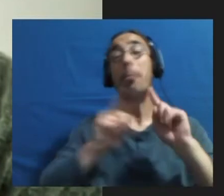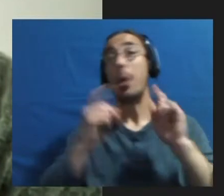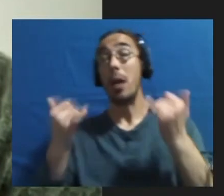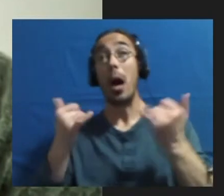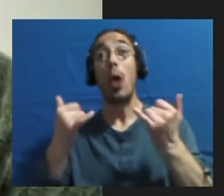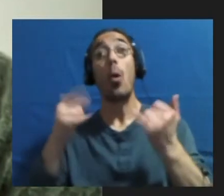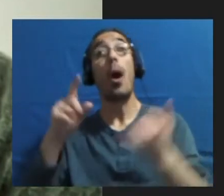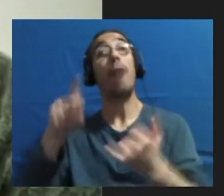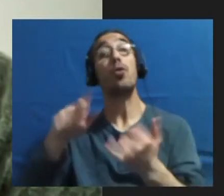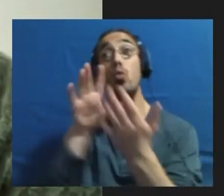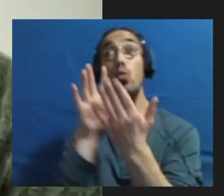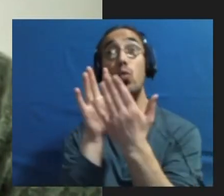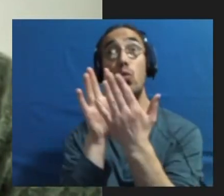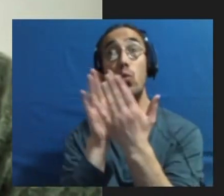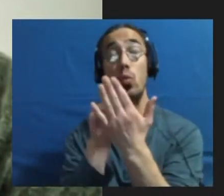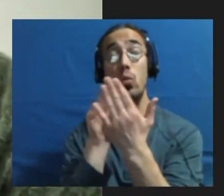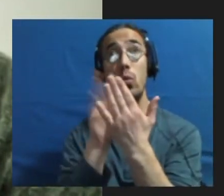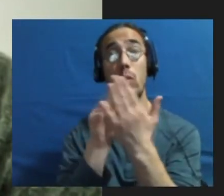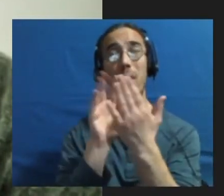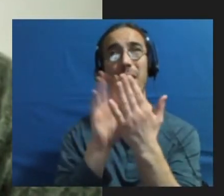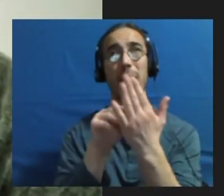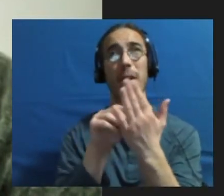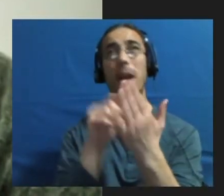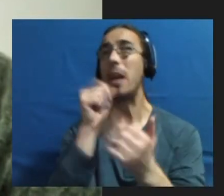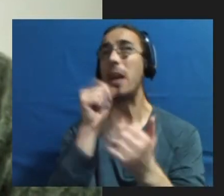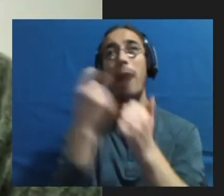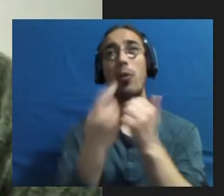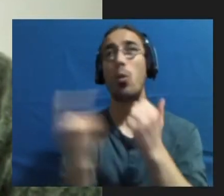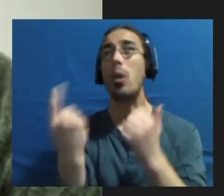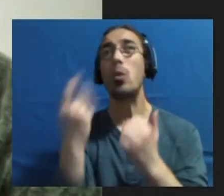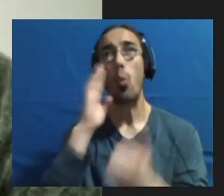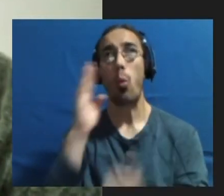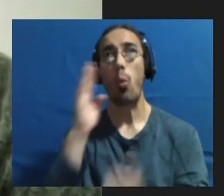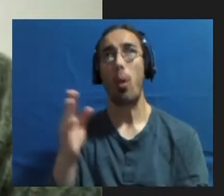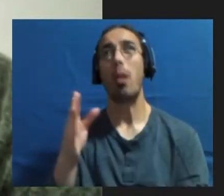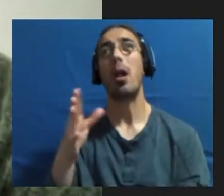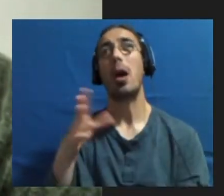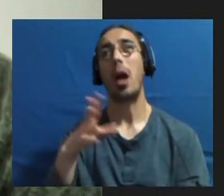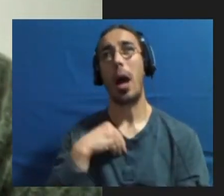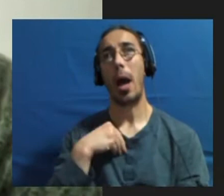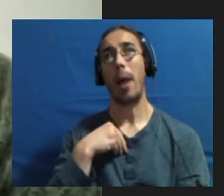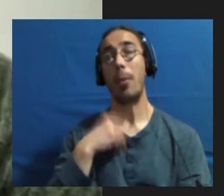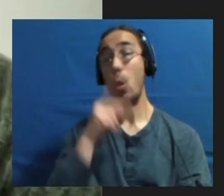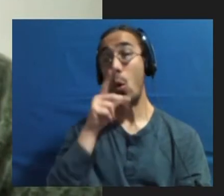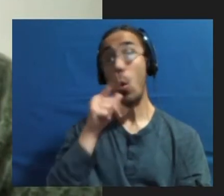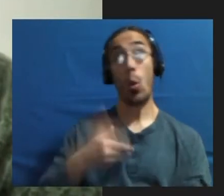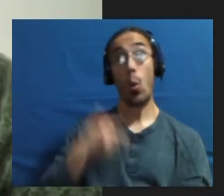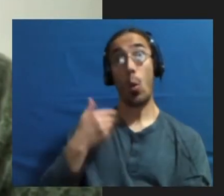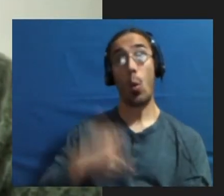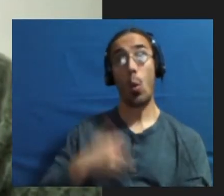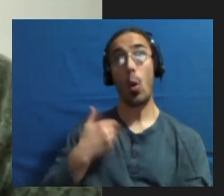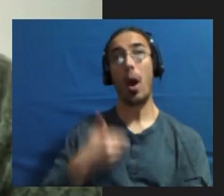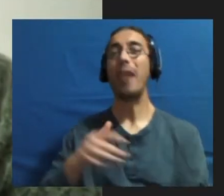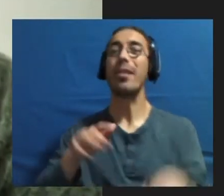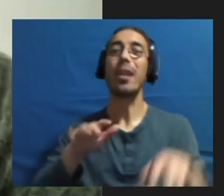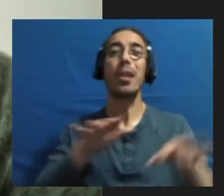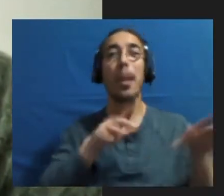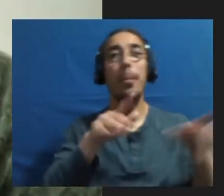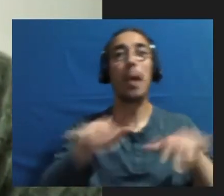that not everyone is going to accept me as the piano player or the